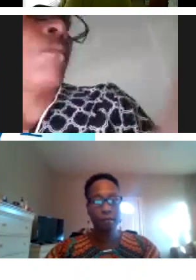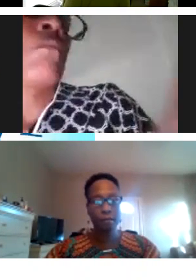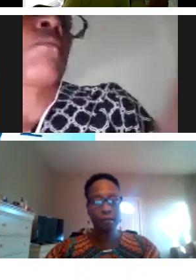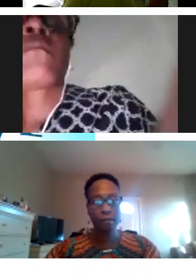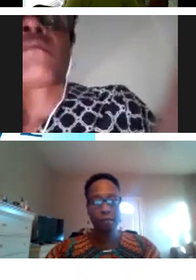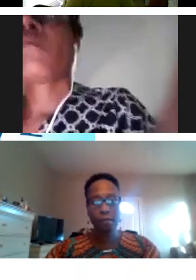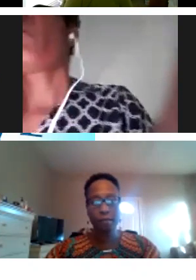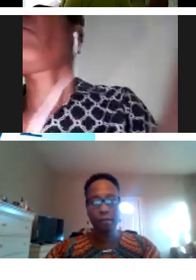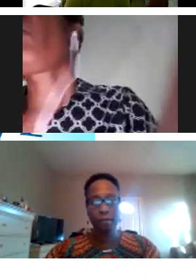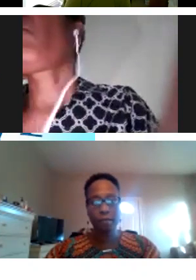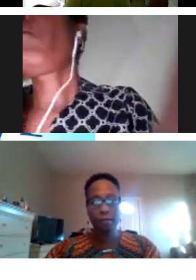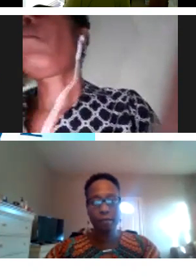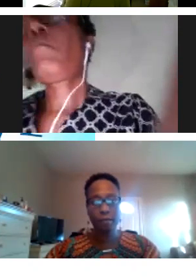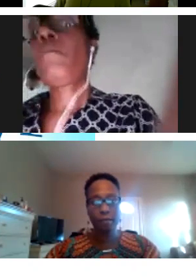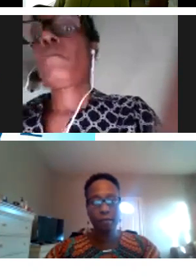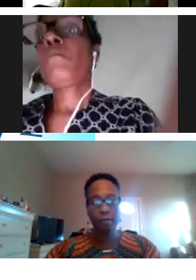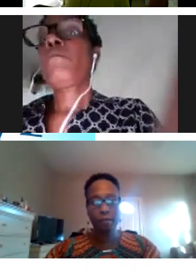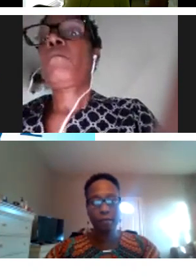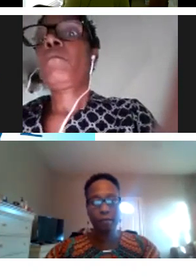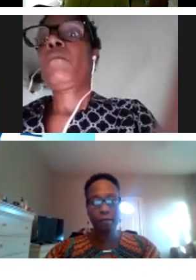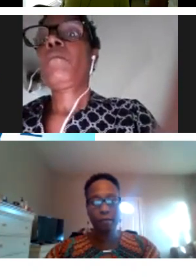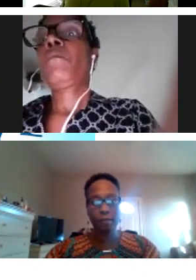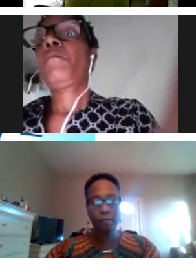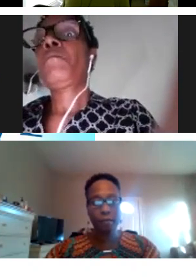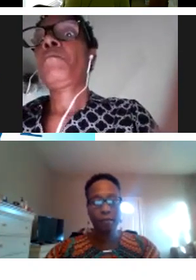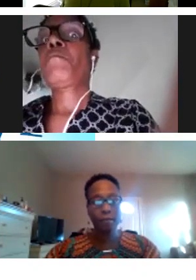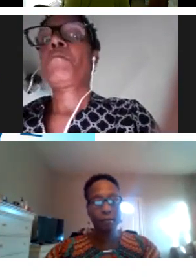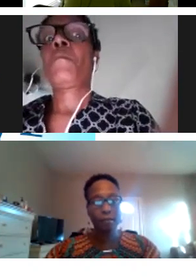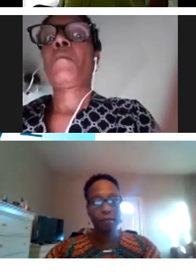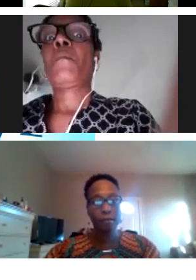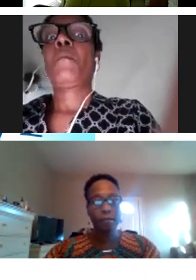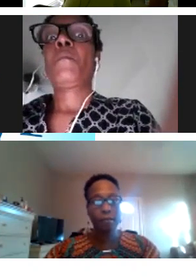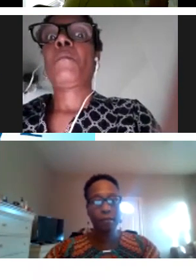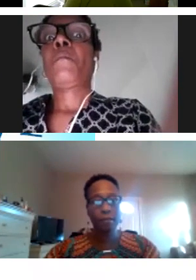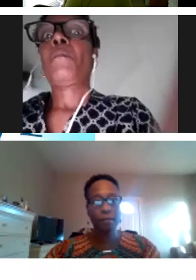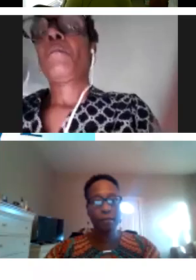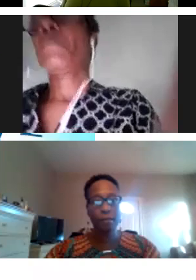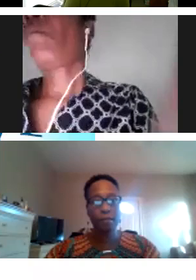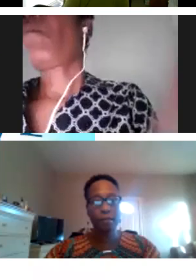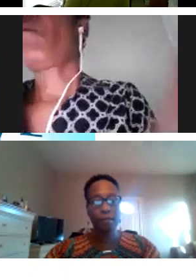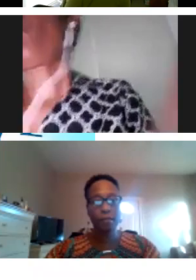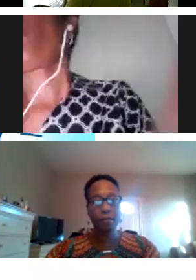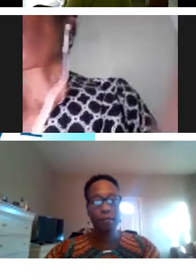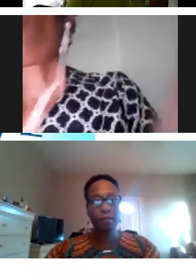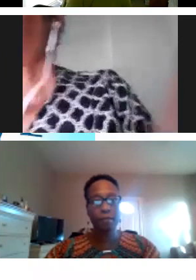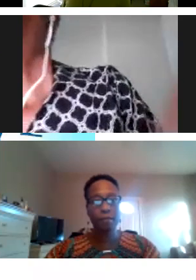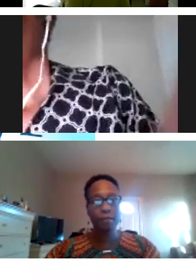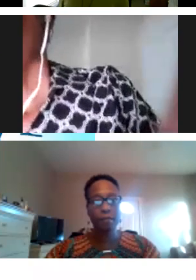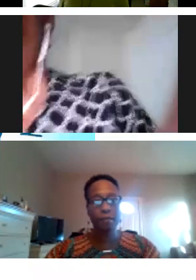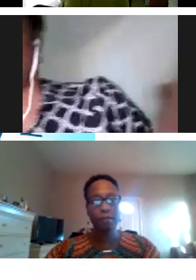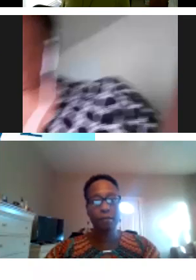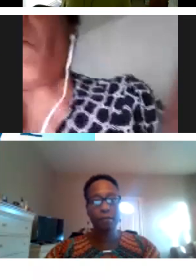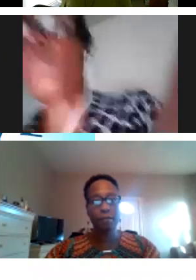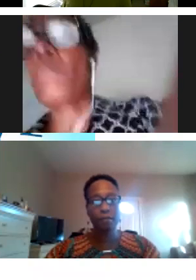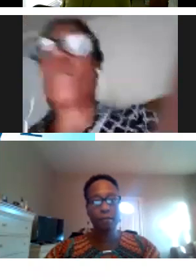today. This webinar is being recorded and it is on Facebook Live. Everyone on the webinar will be in the attendee mode and your